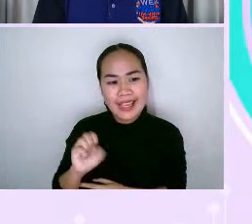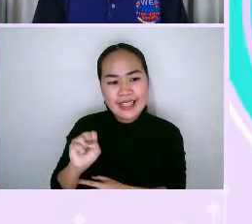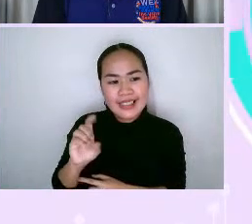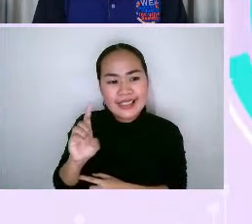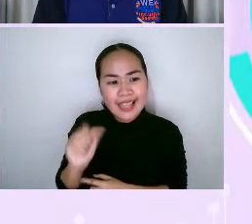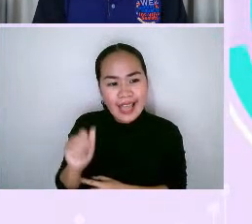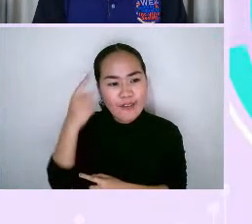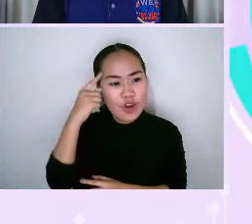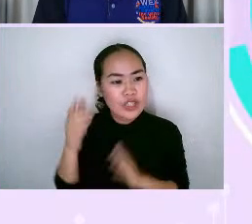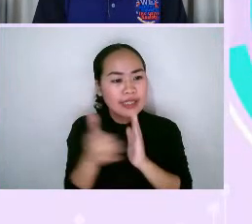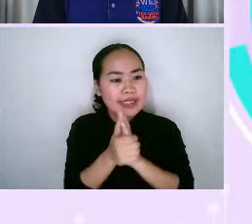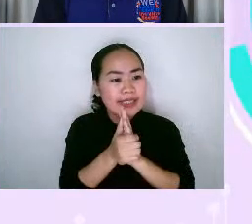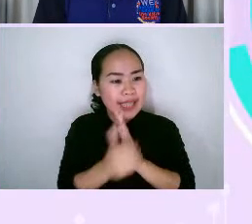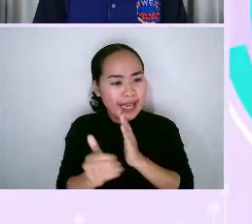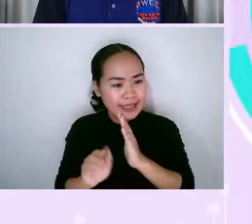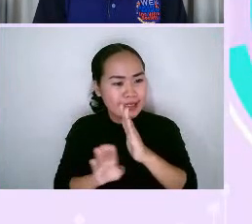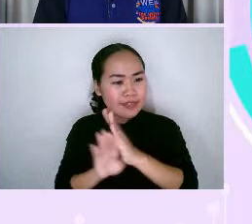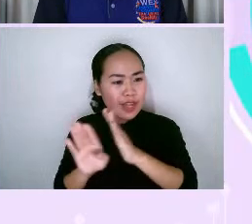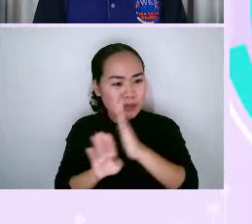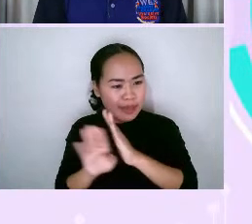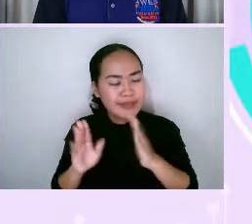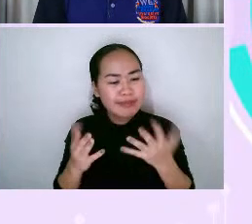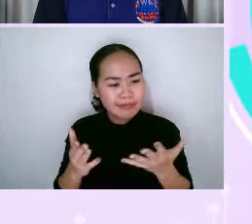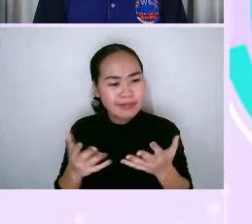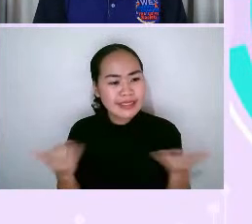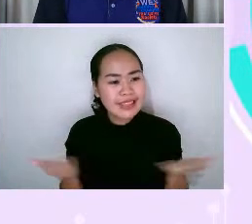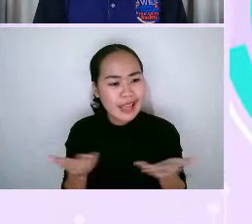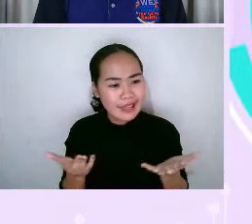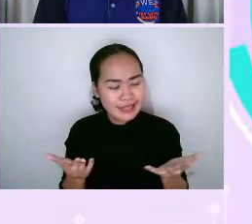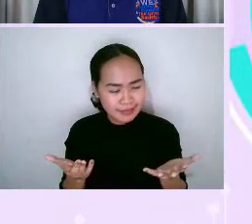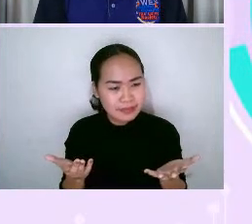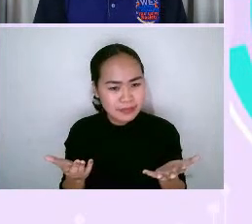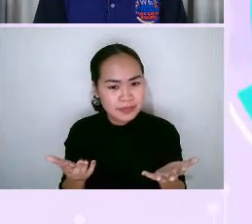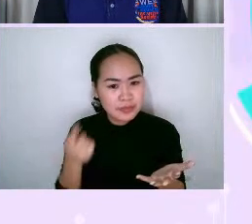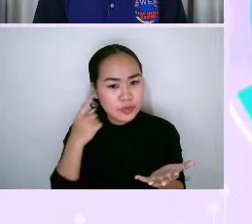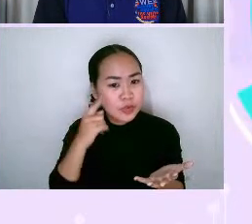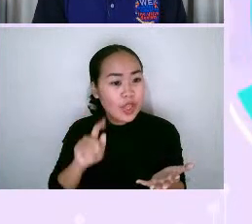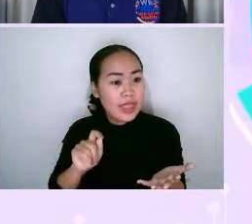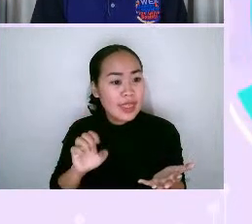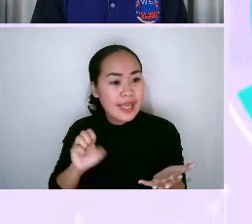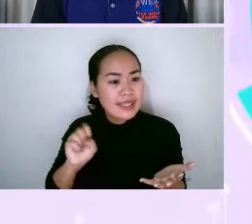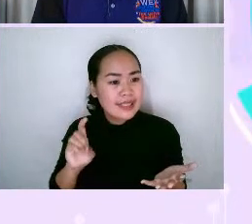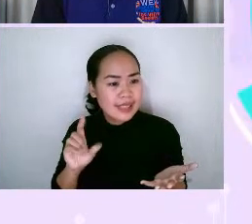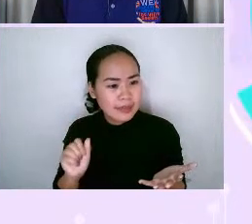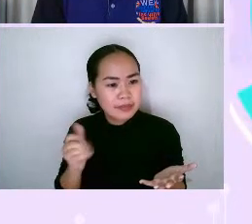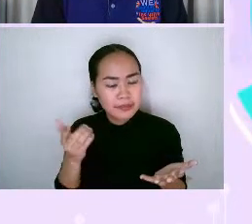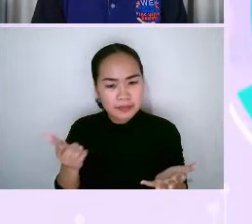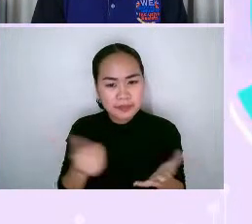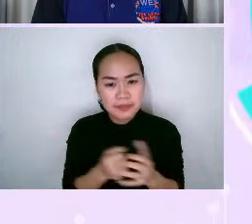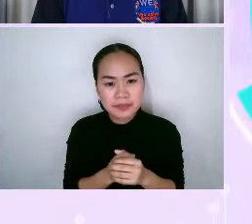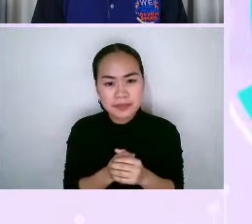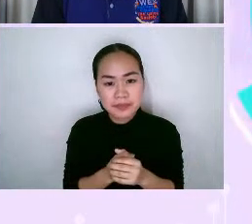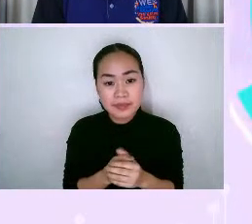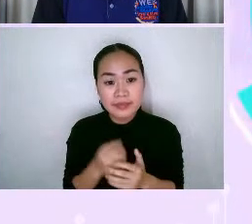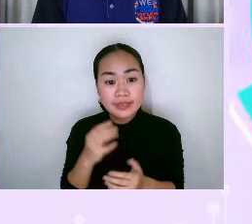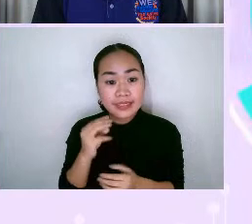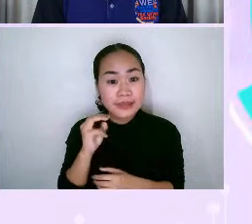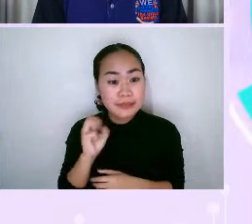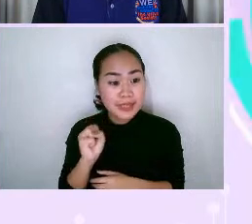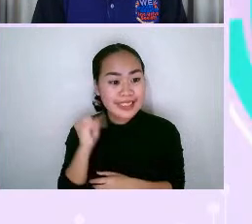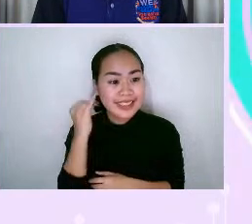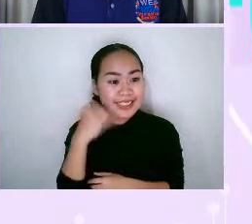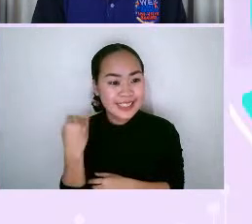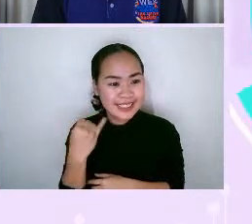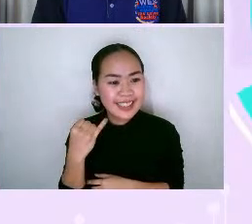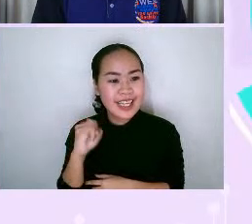Skills Development ng Technical Education and Skills Development Authority or TESDA. Si Ms. Jacqueline or Ms. Jax po